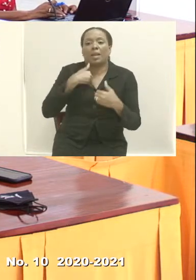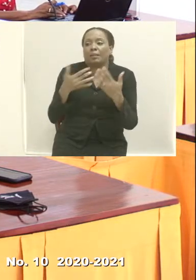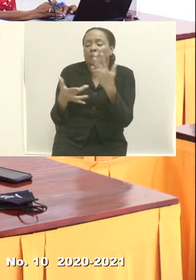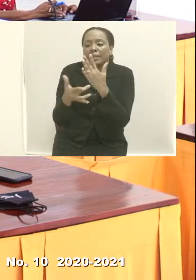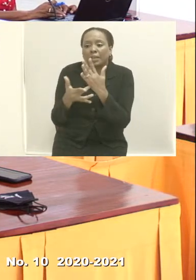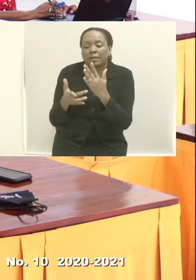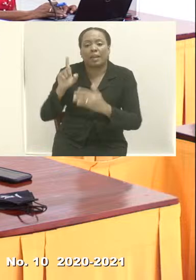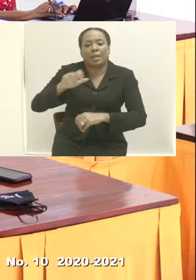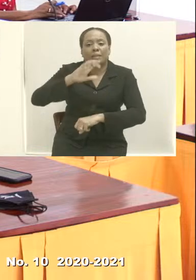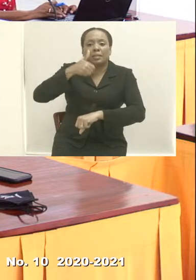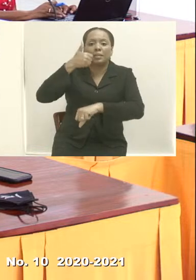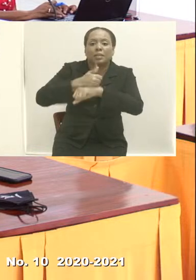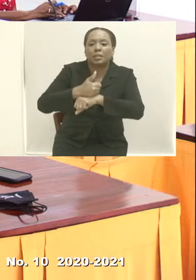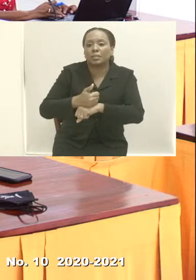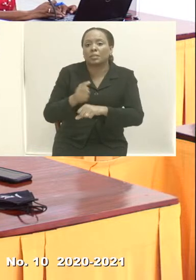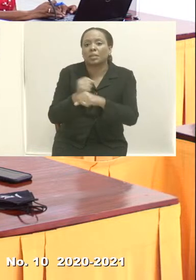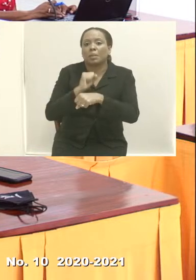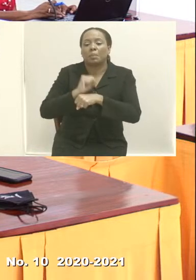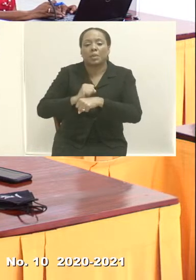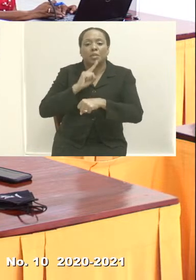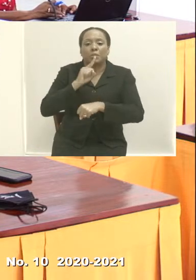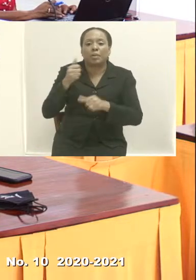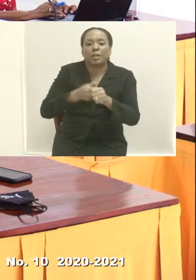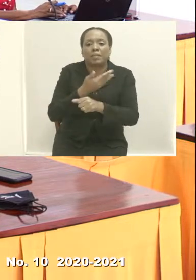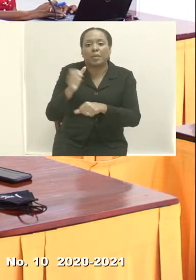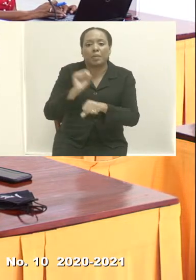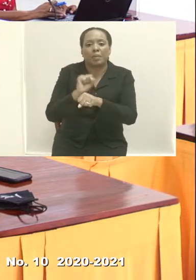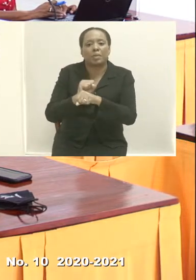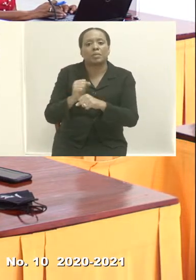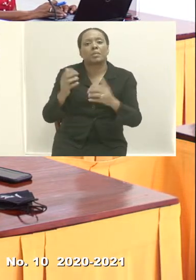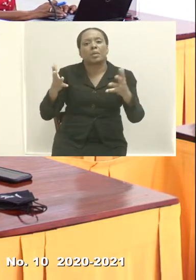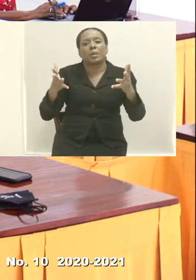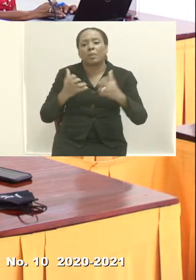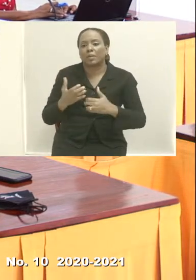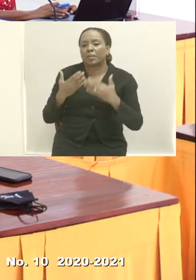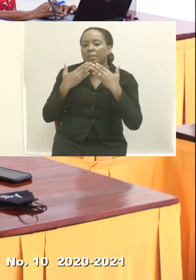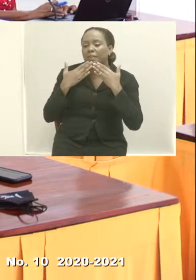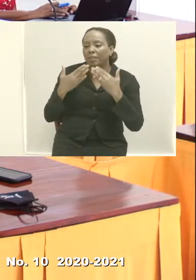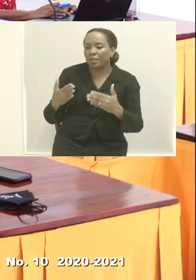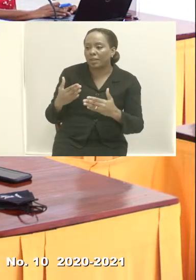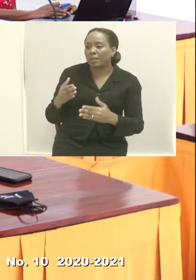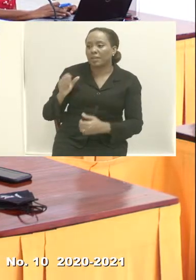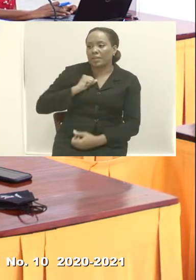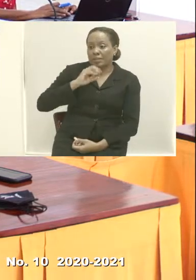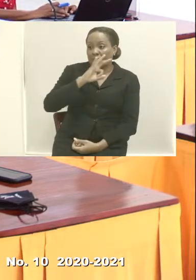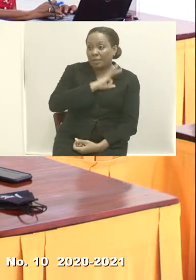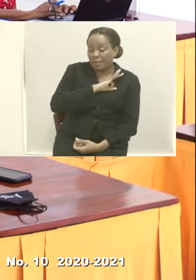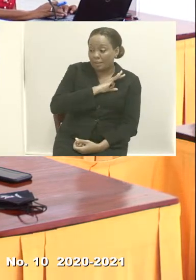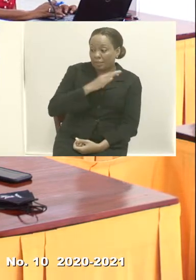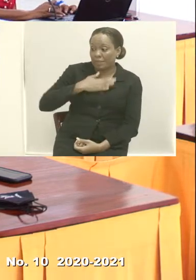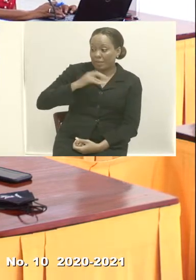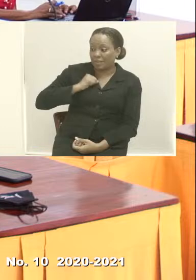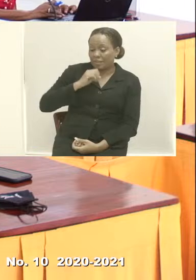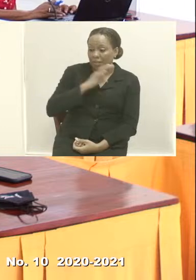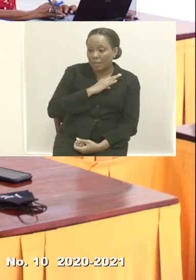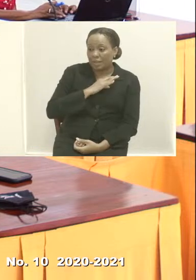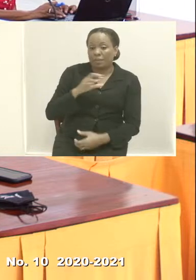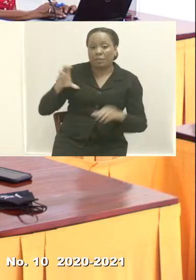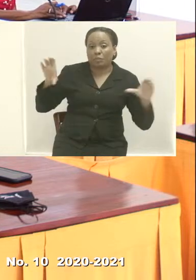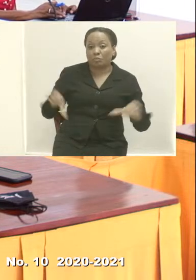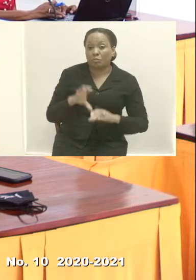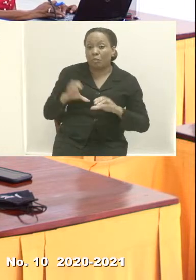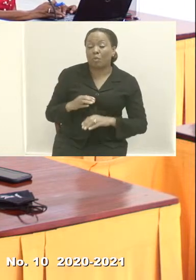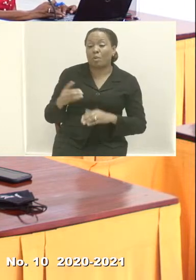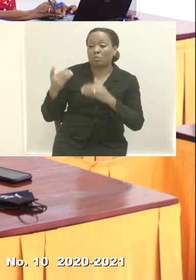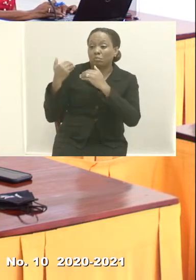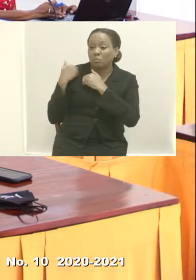try to make this work. So I want to take this opportunity to thank the members of staff because they have done yeoman duty, working day and night,